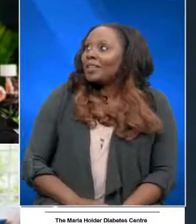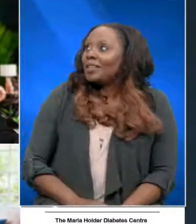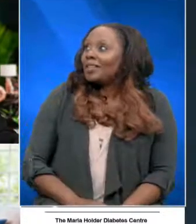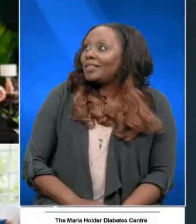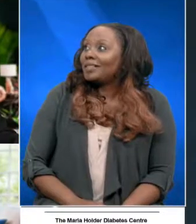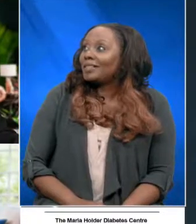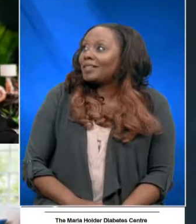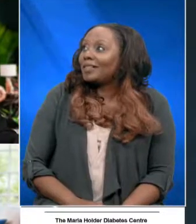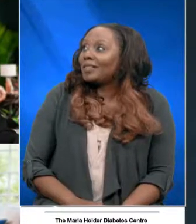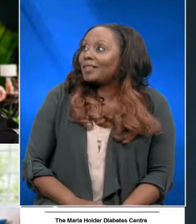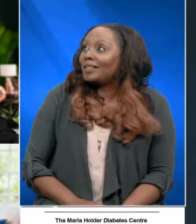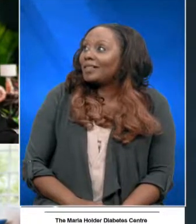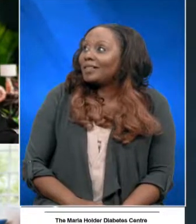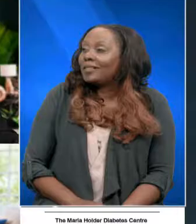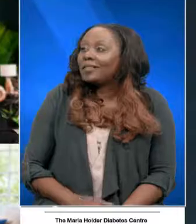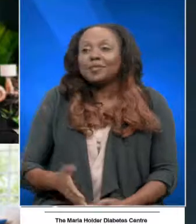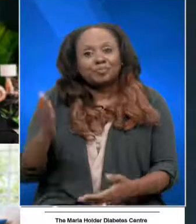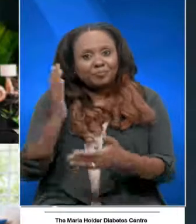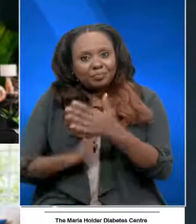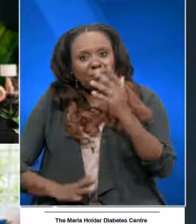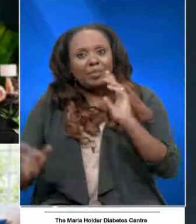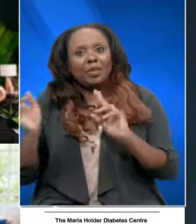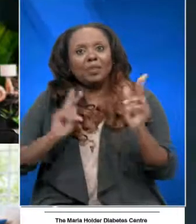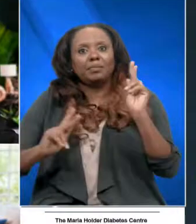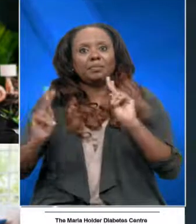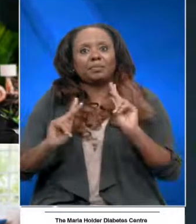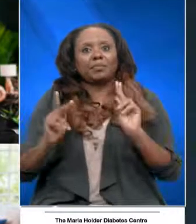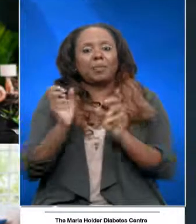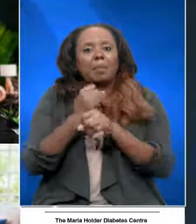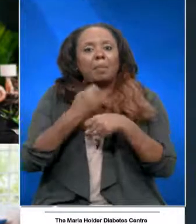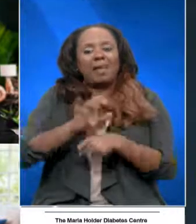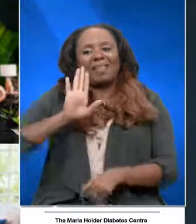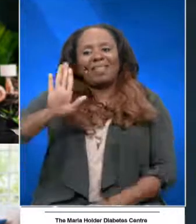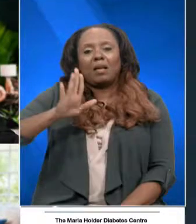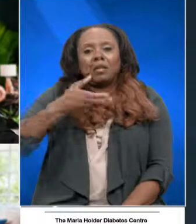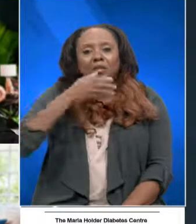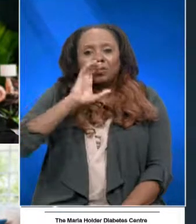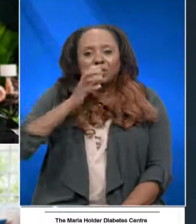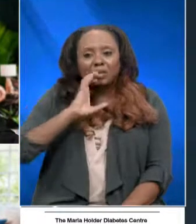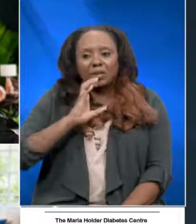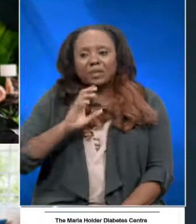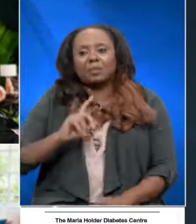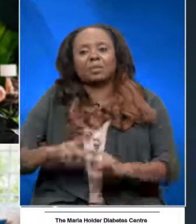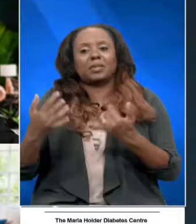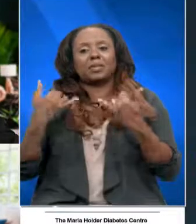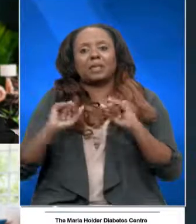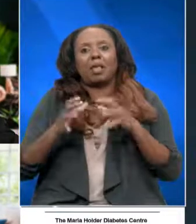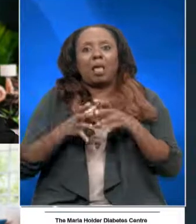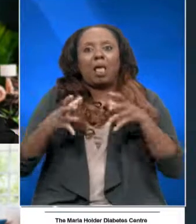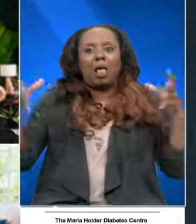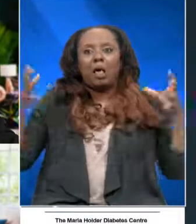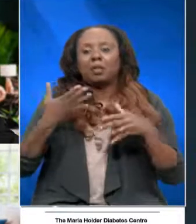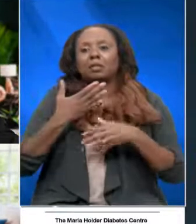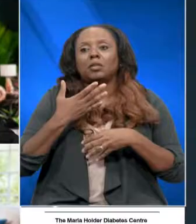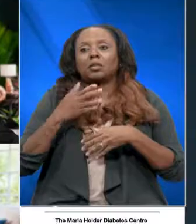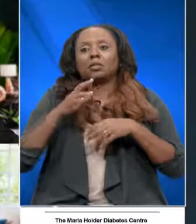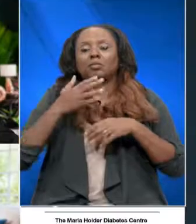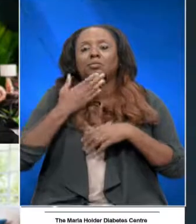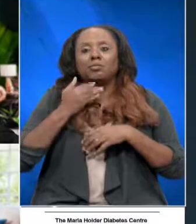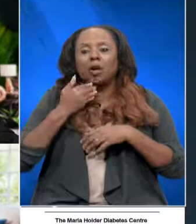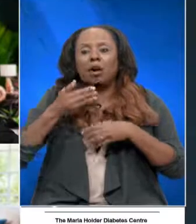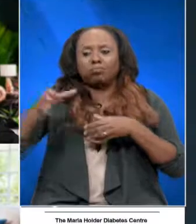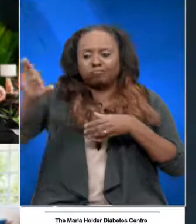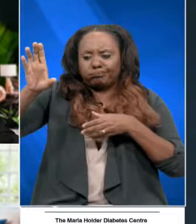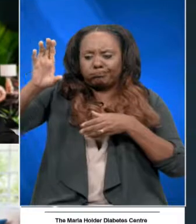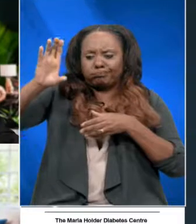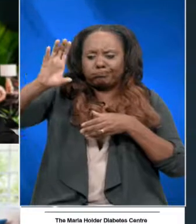said about sweetened drinks by making their own and putting too much sugar into their own drinks as well.